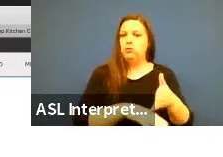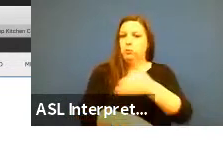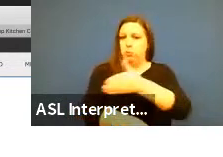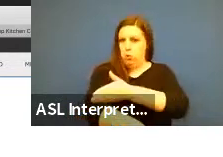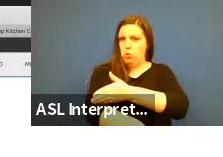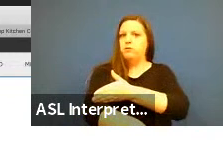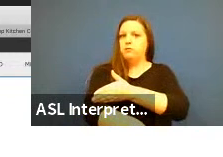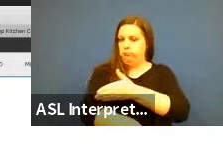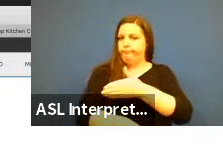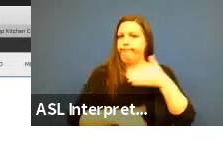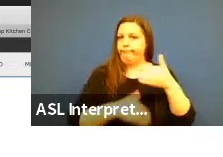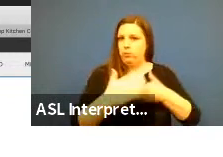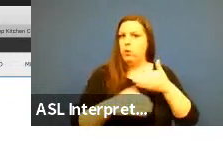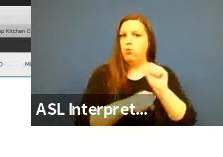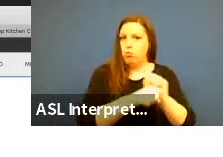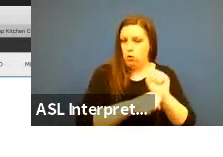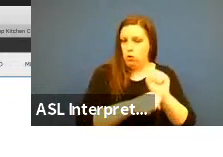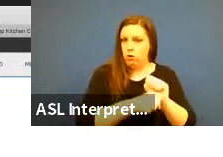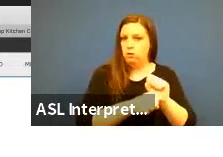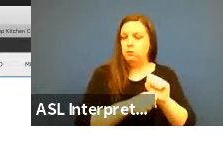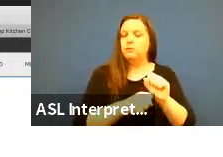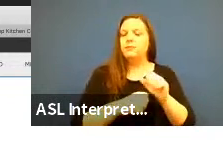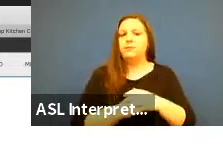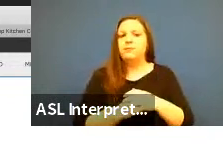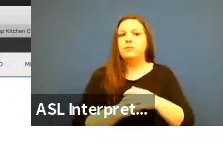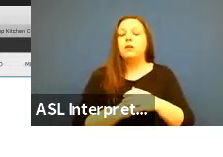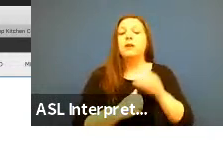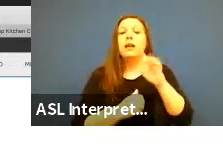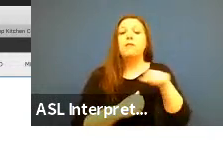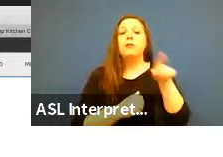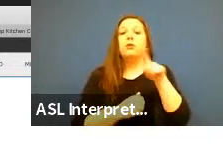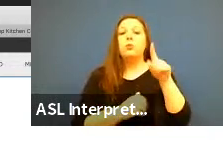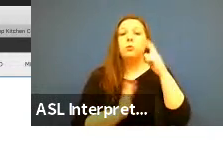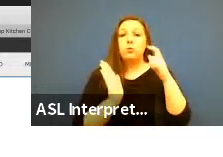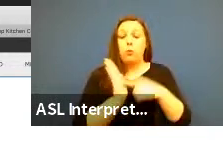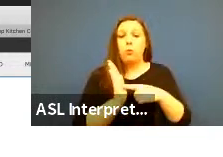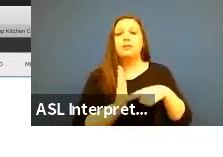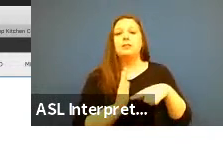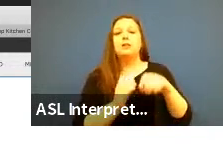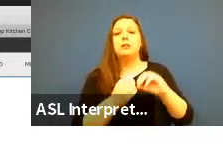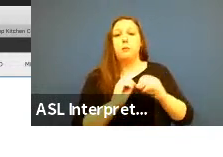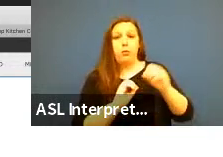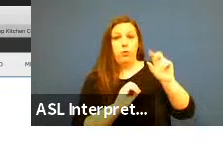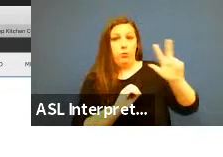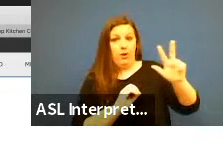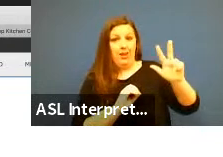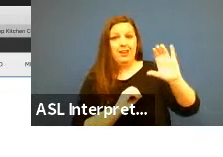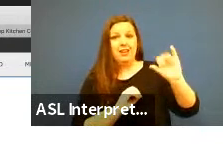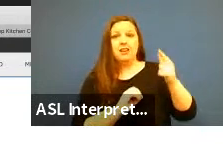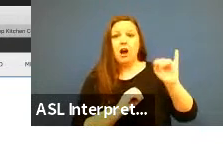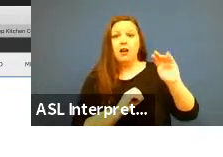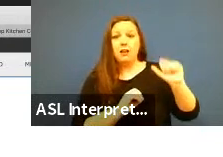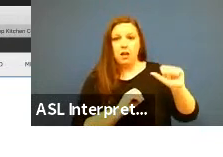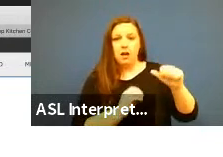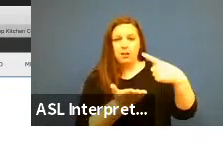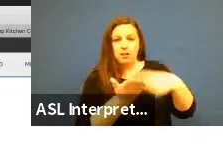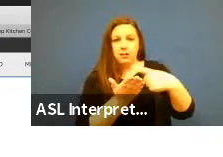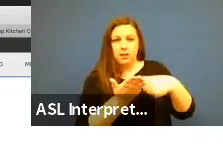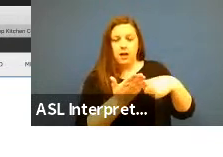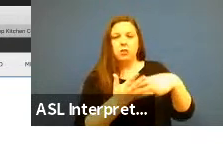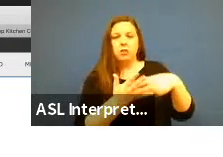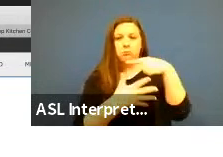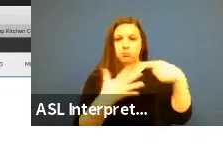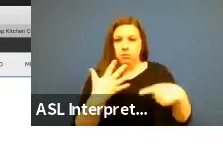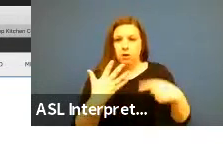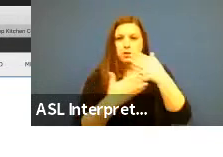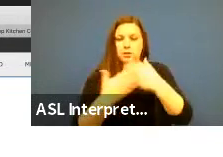And so if you look at item 3, the cognitive discussion, those are some of the areas